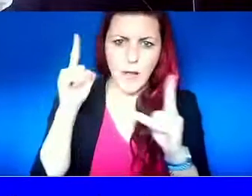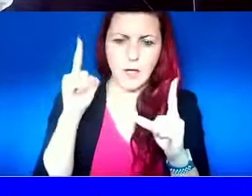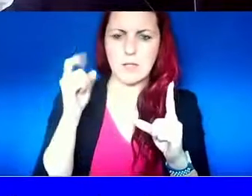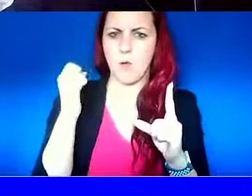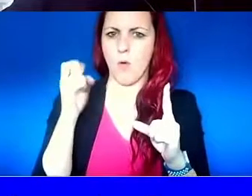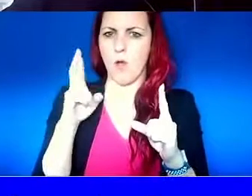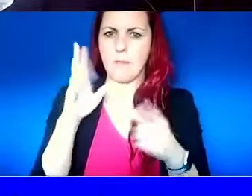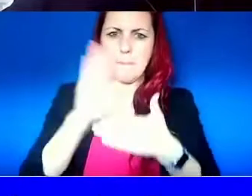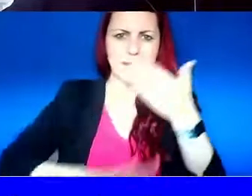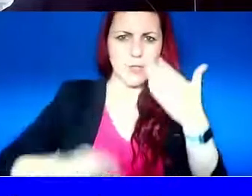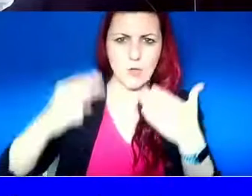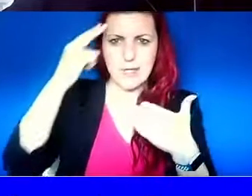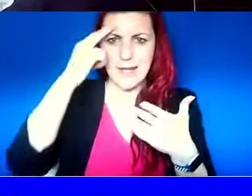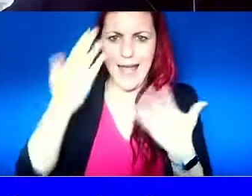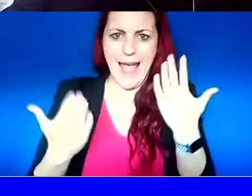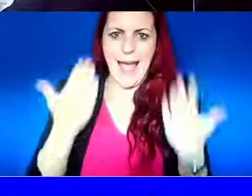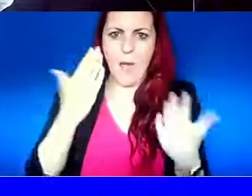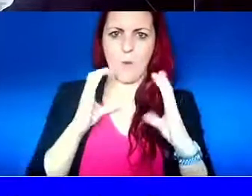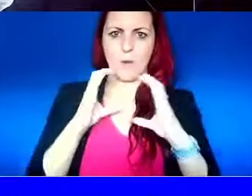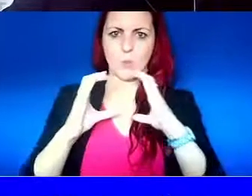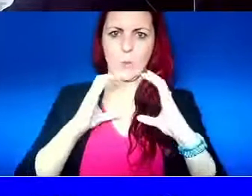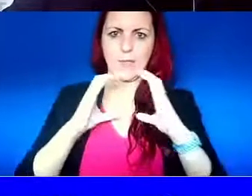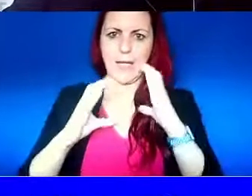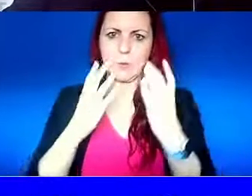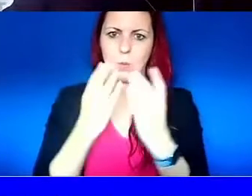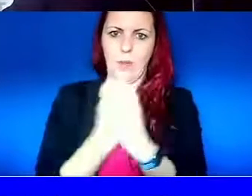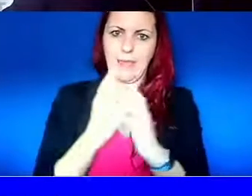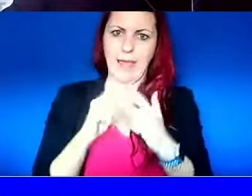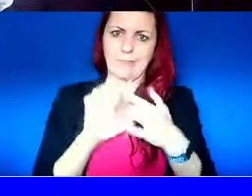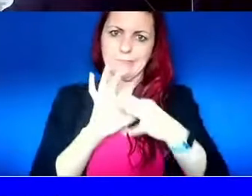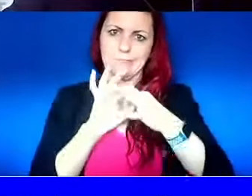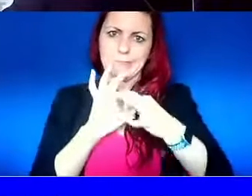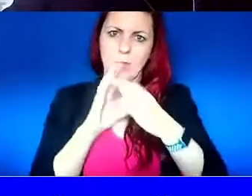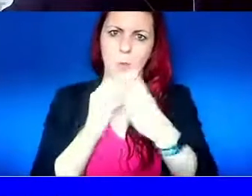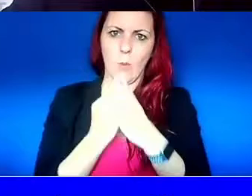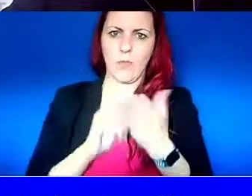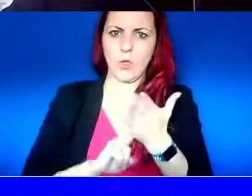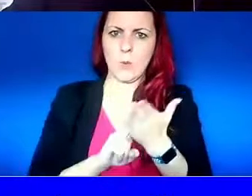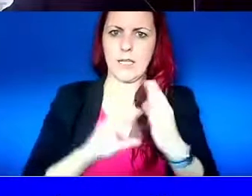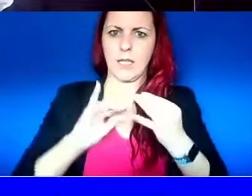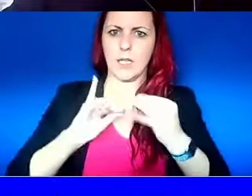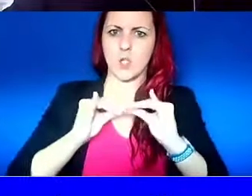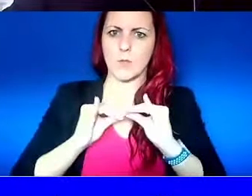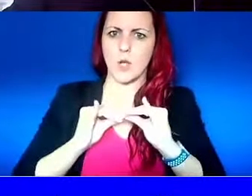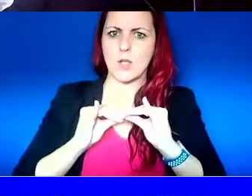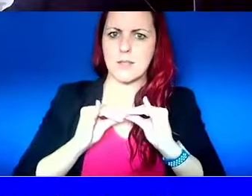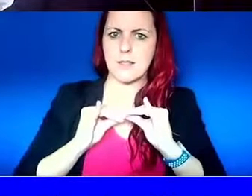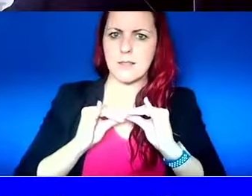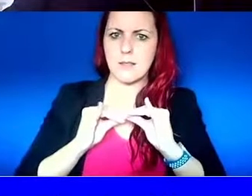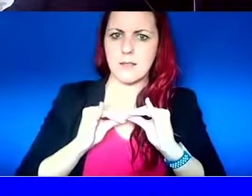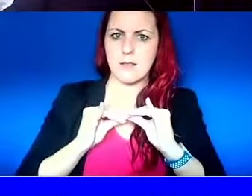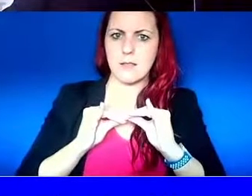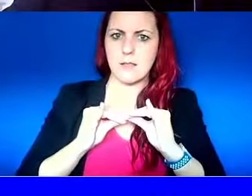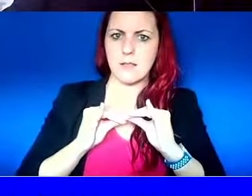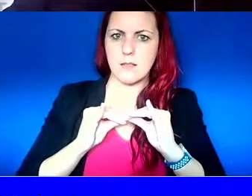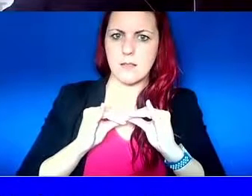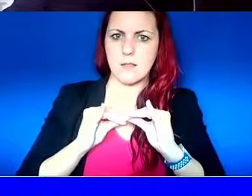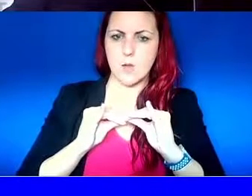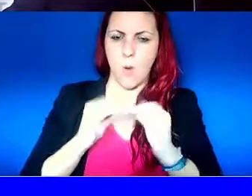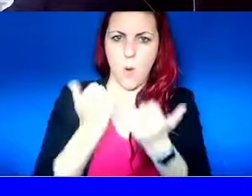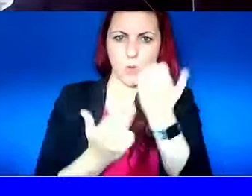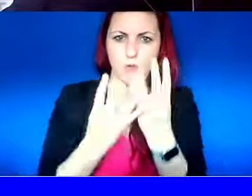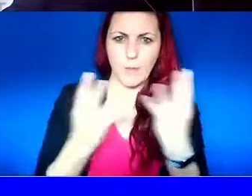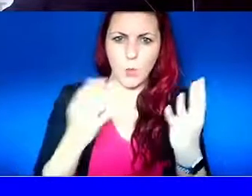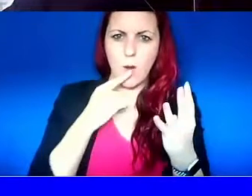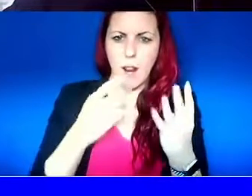misunderstanding around how to communicate with and engage with interpreters. A tribunal panel member talked